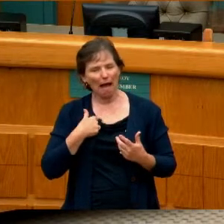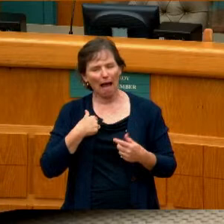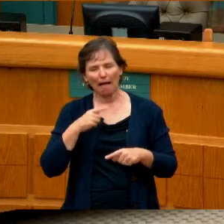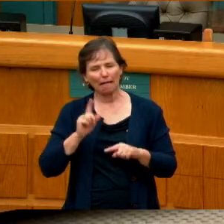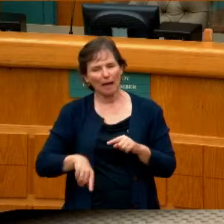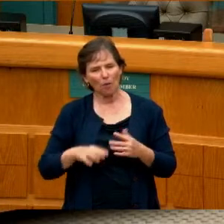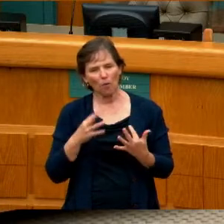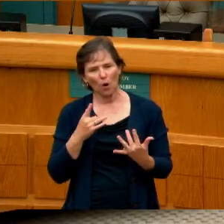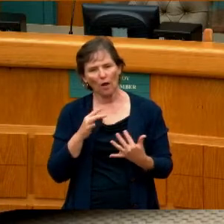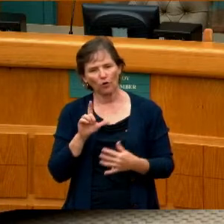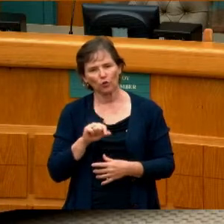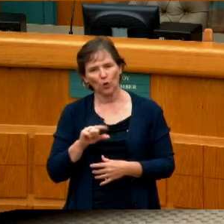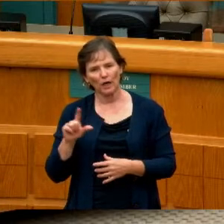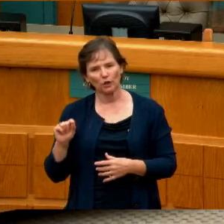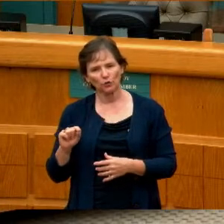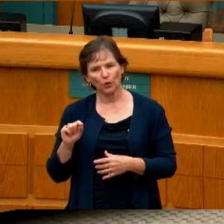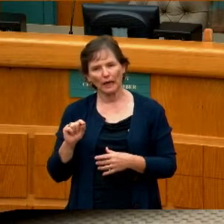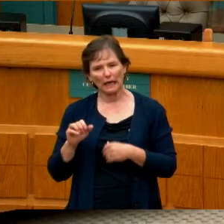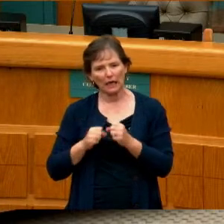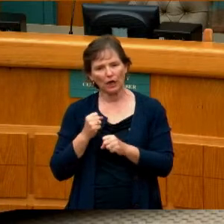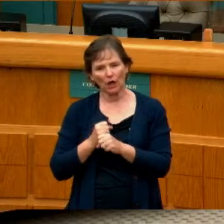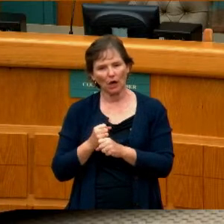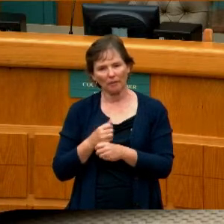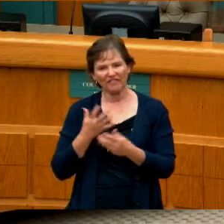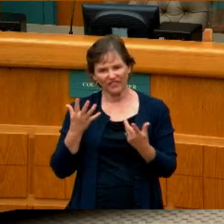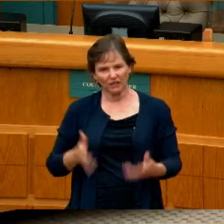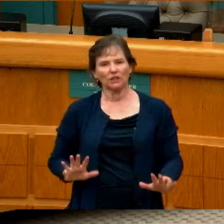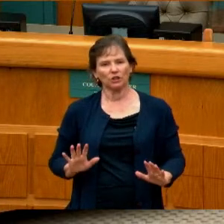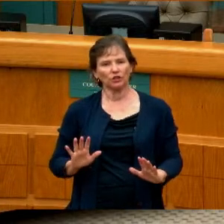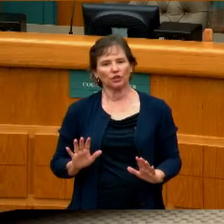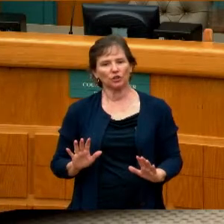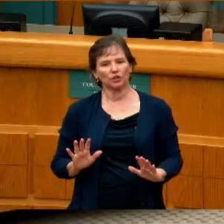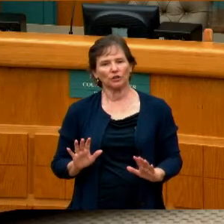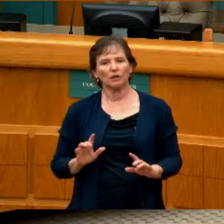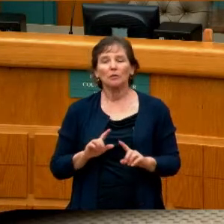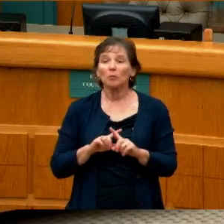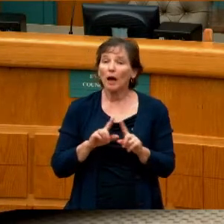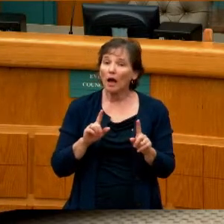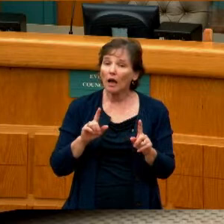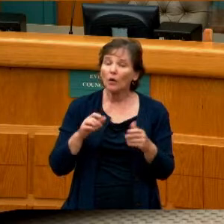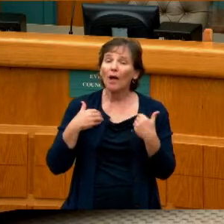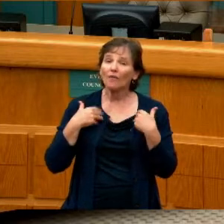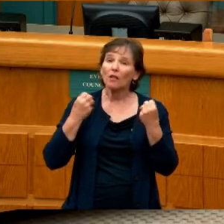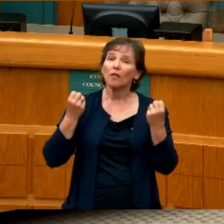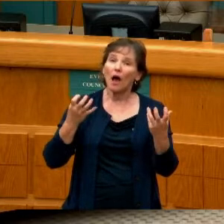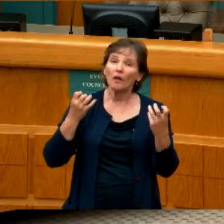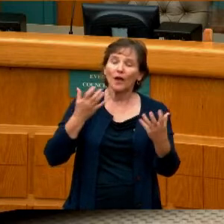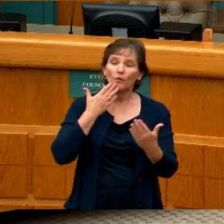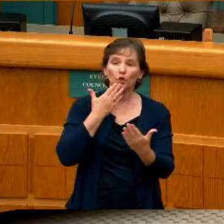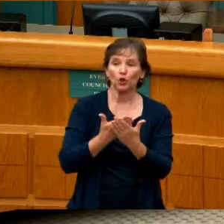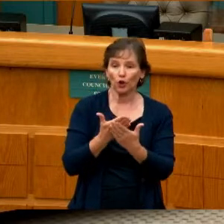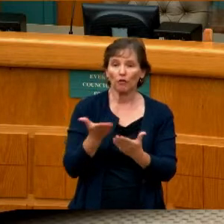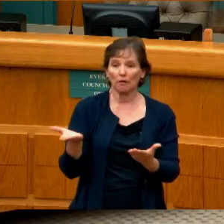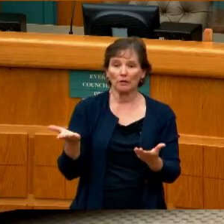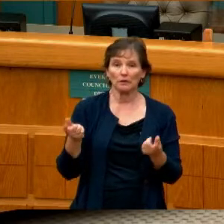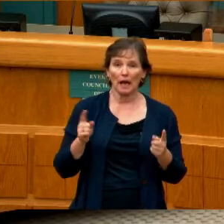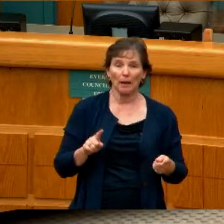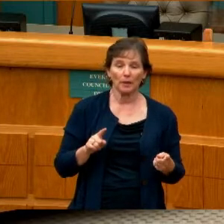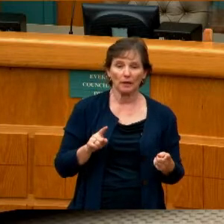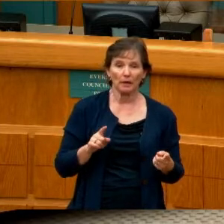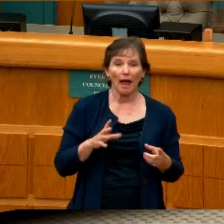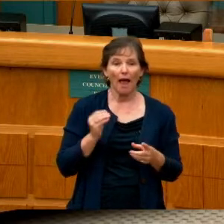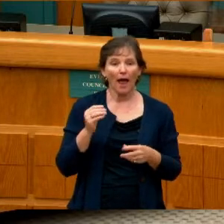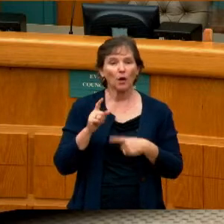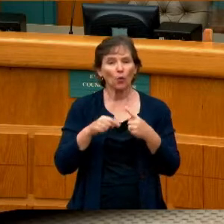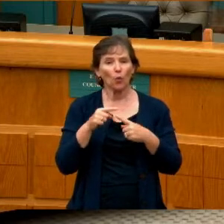guilty of saying I can't wait to get rid of 2020. I want it in the rearview mirror. But then